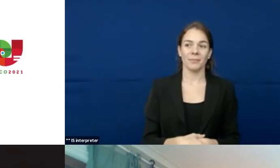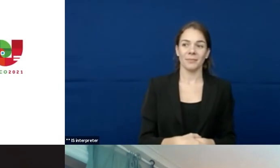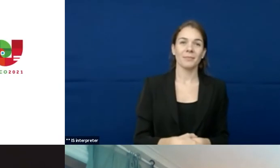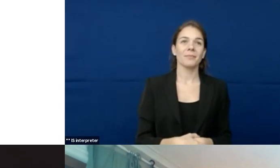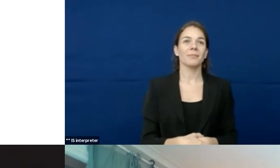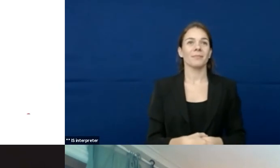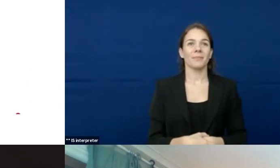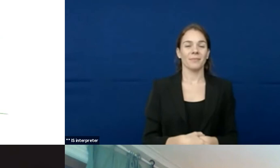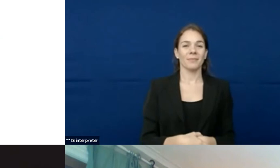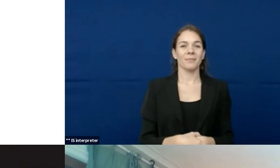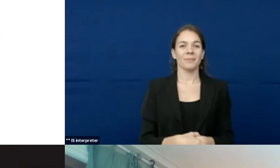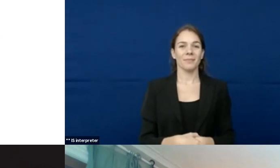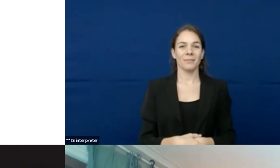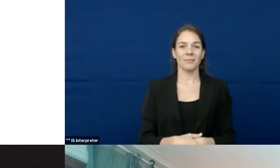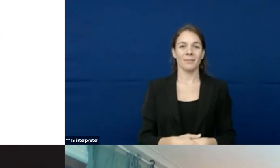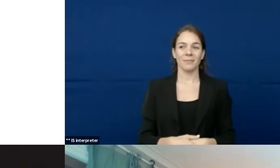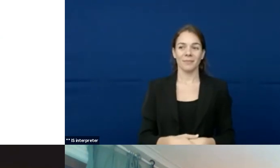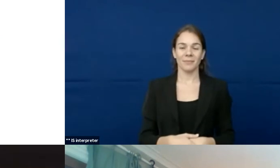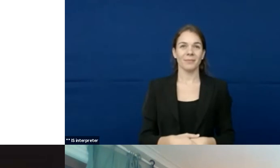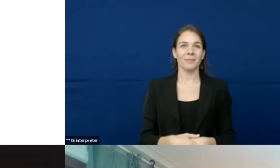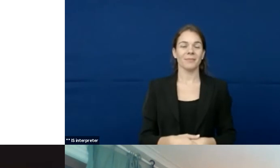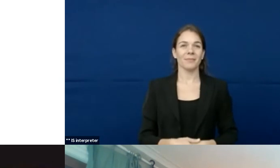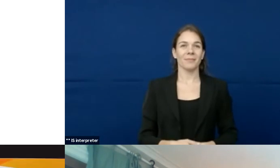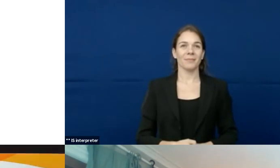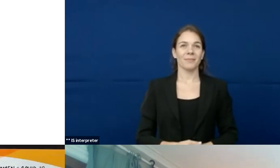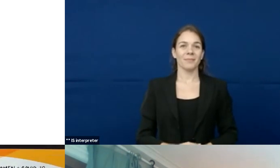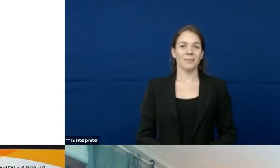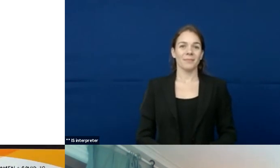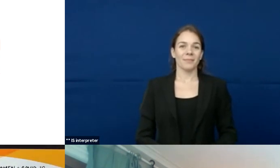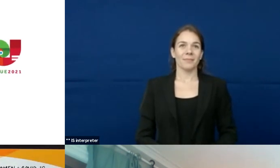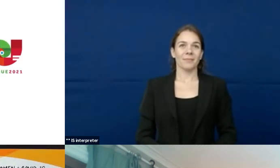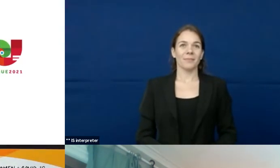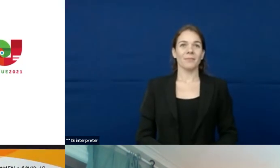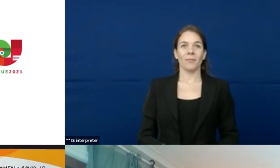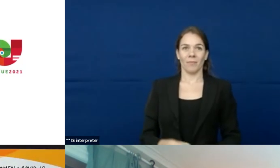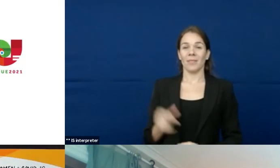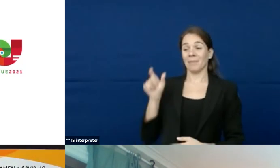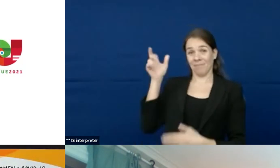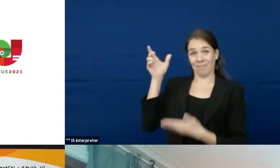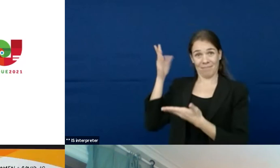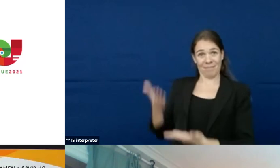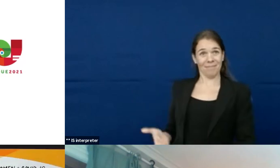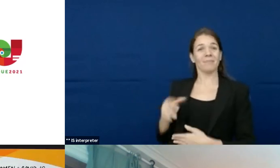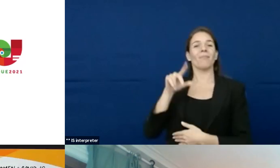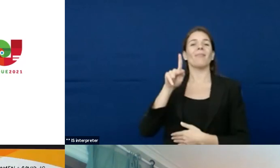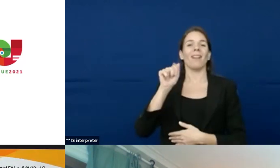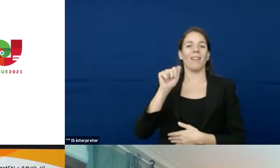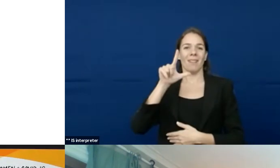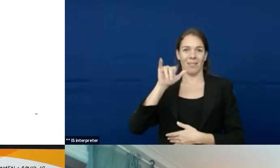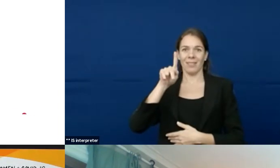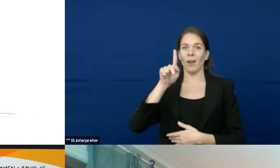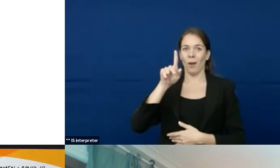I think you're muted, Kalliope. Yes, I unmuted myself, thank you. Thank you for these really